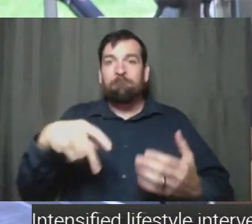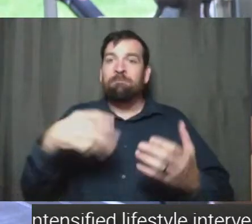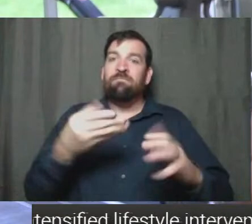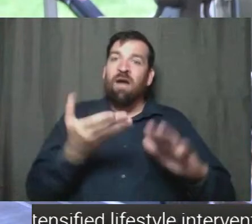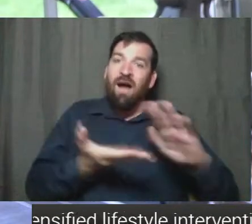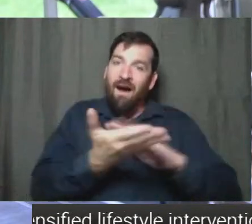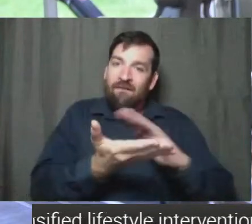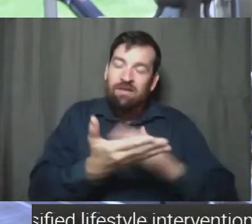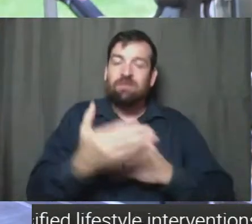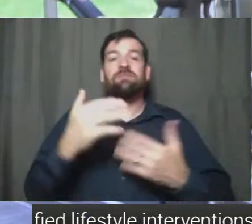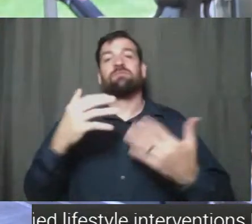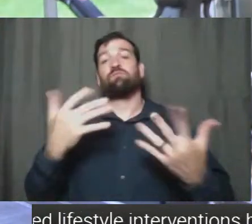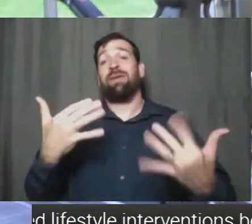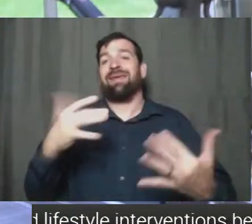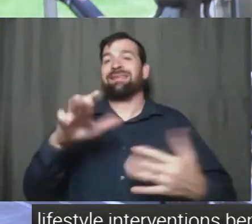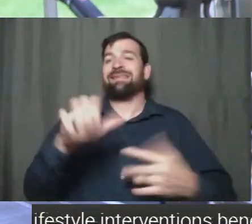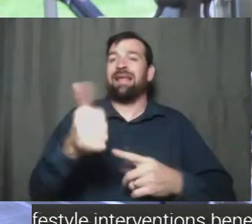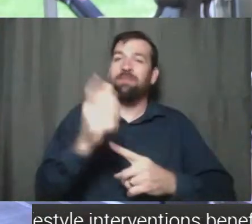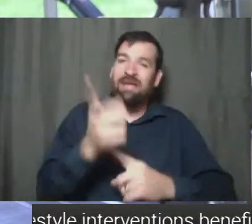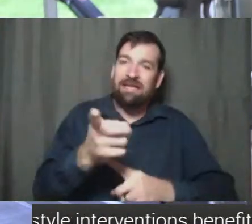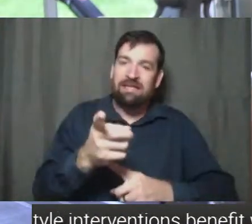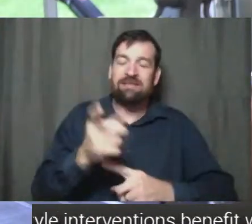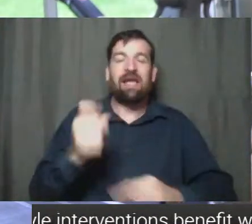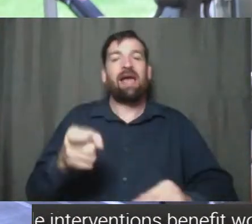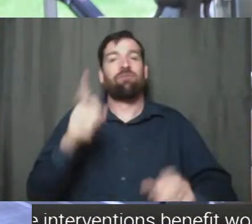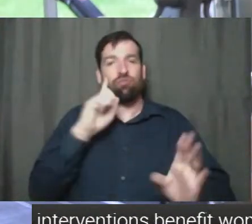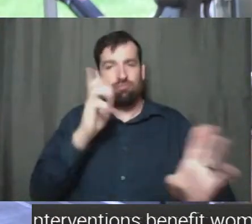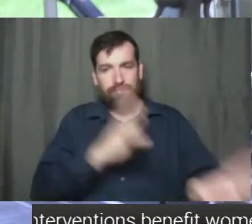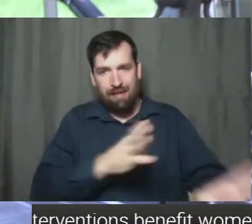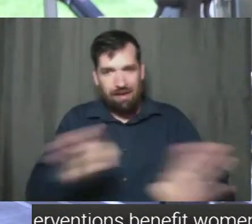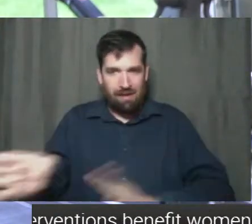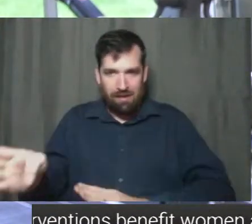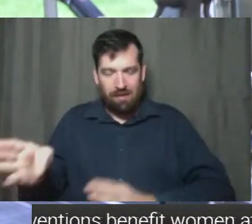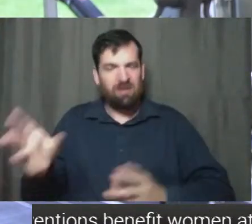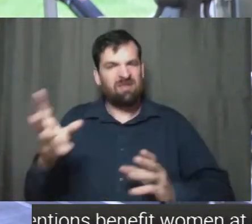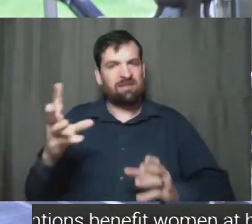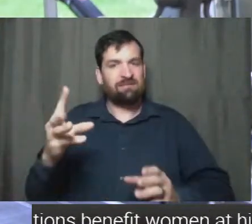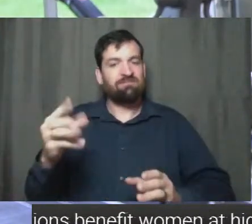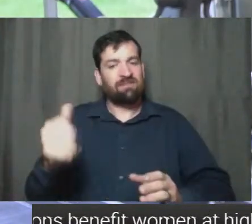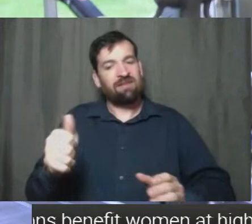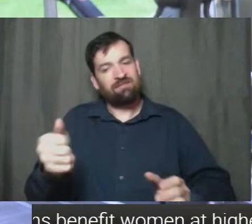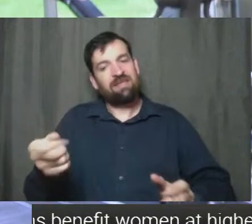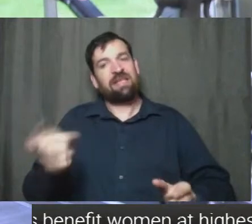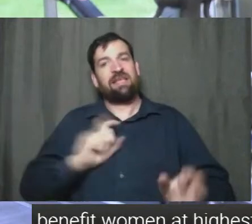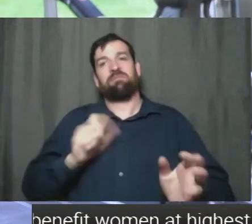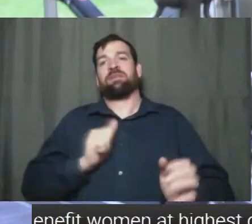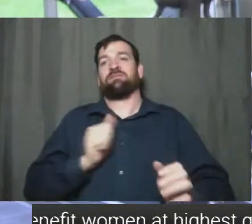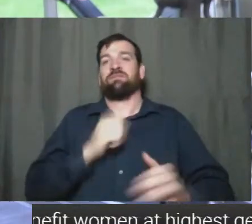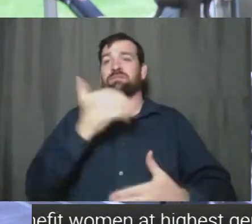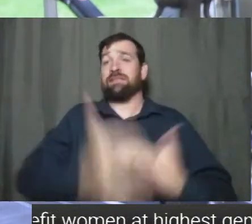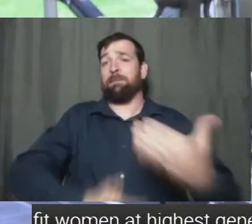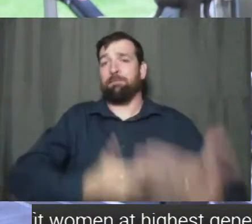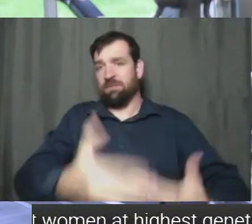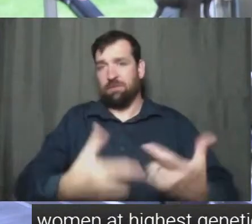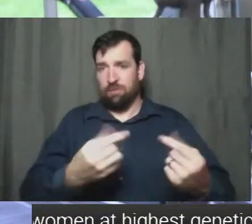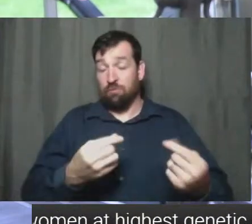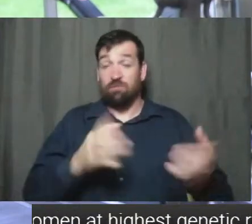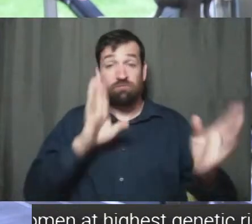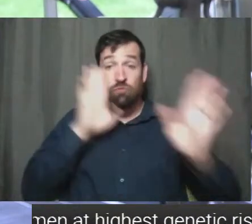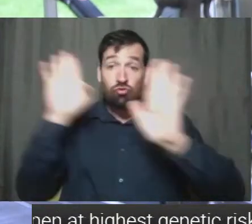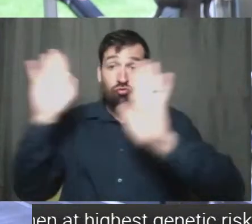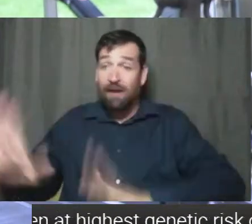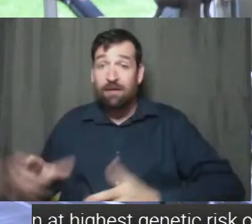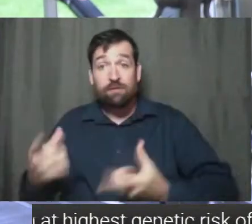cook. So it has to be premeditated. I give myself some steps. Now, some great things to have is, once again, anything